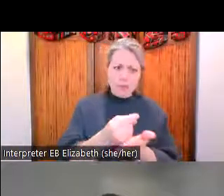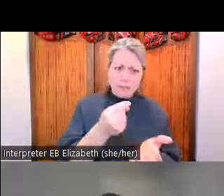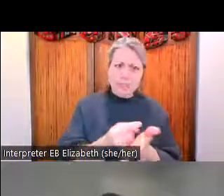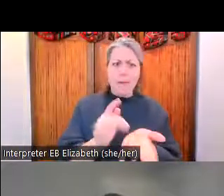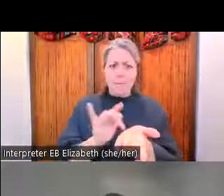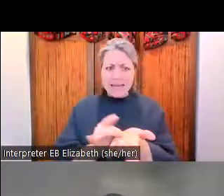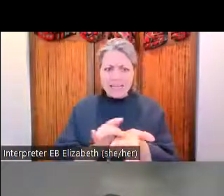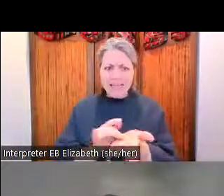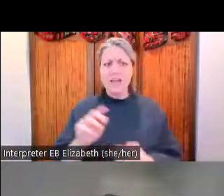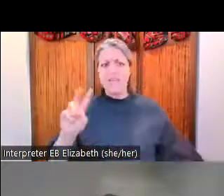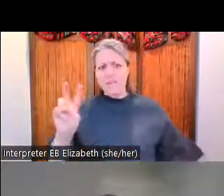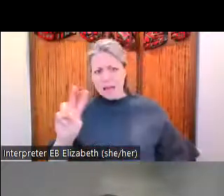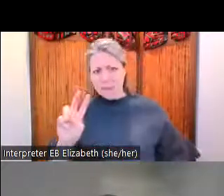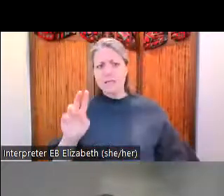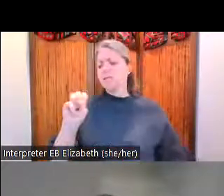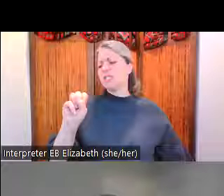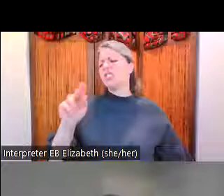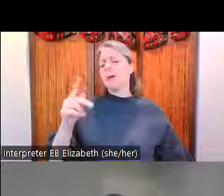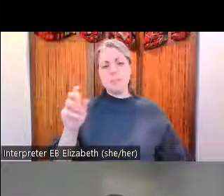they might be using at this time.